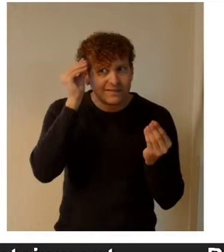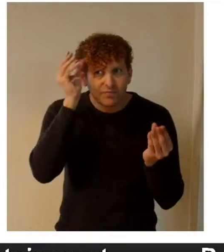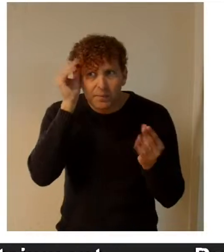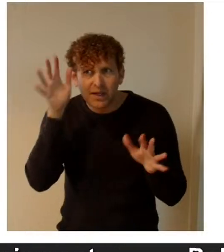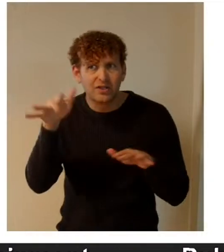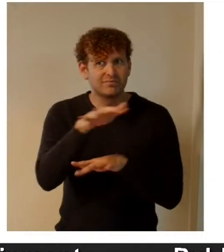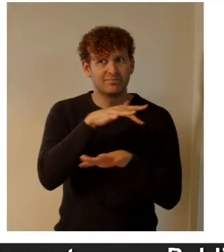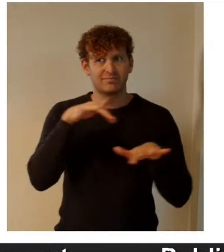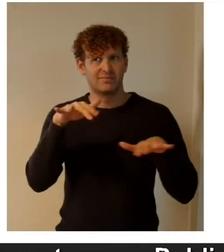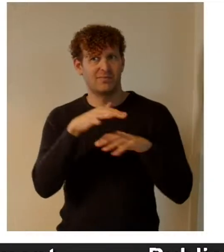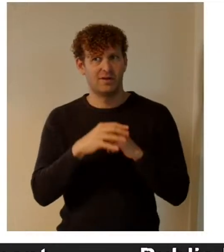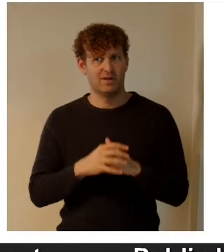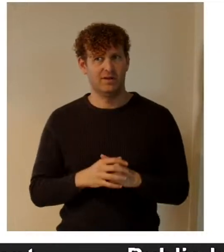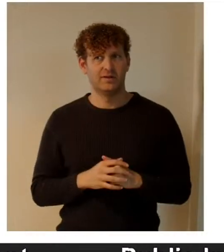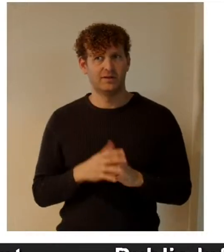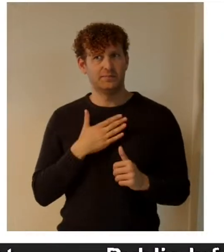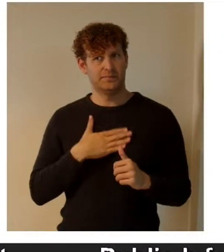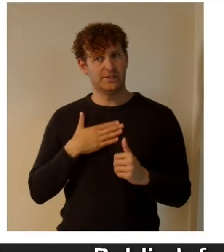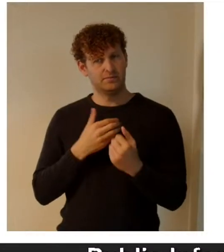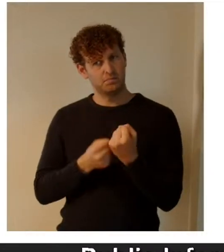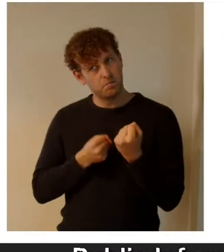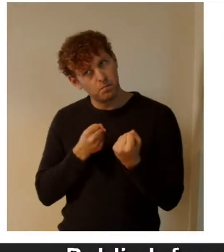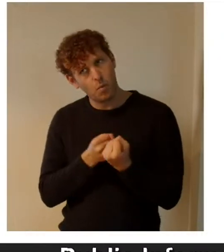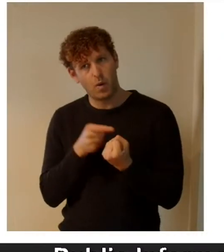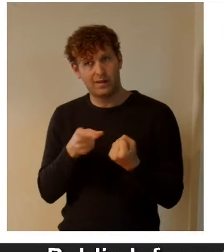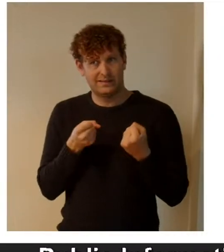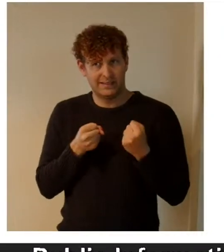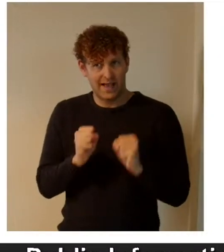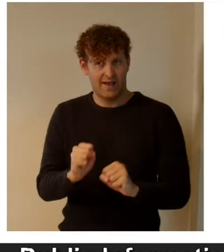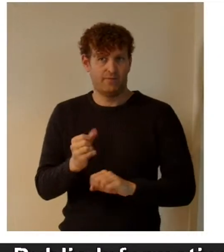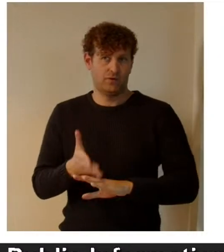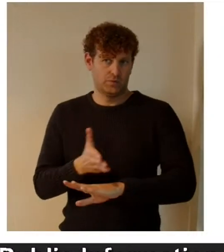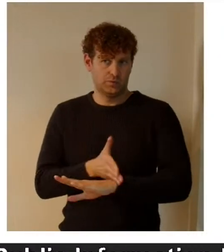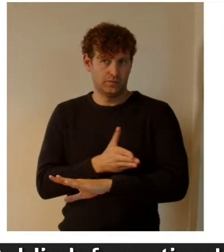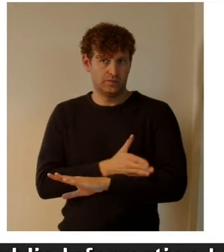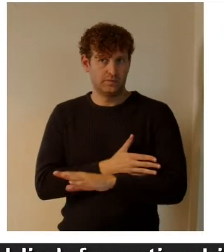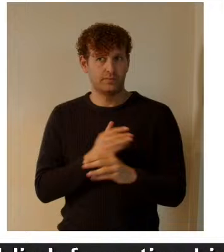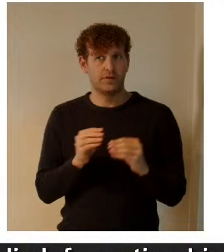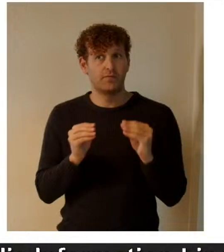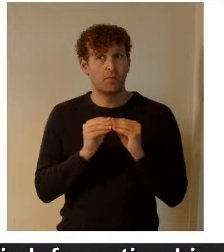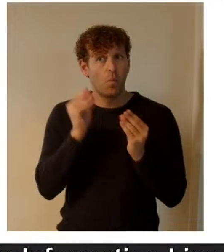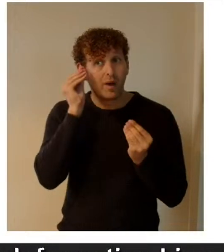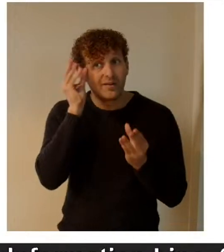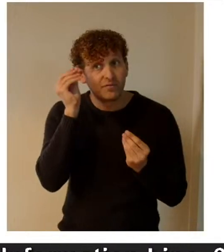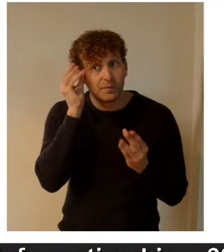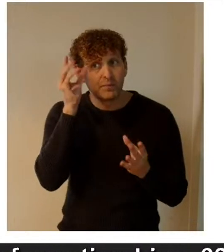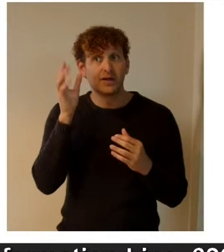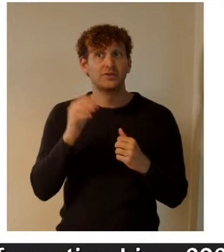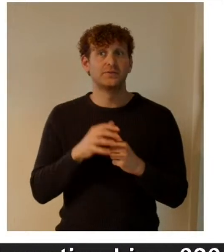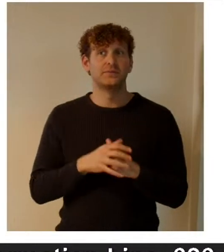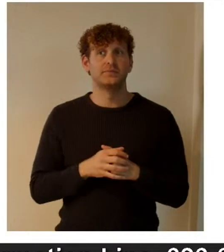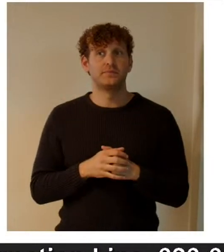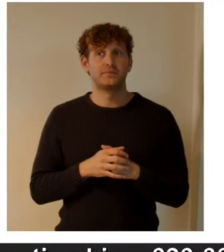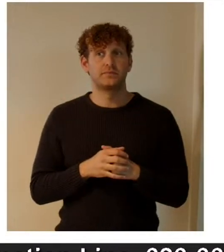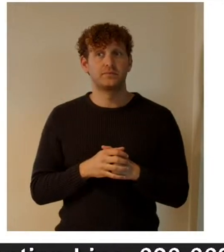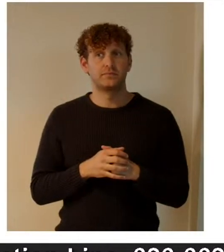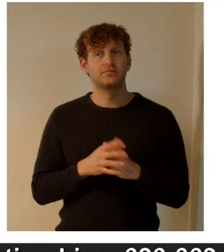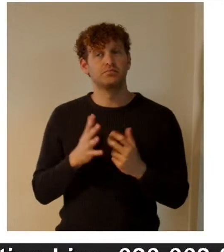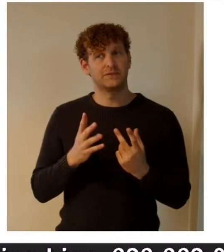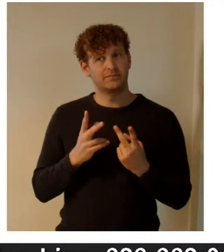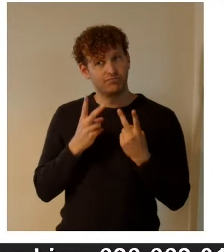support this effort to keep the facts clear. For accurate, timely, and Altadena-specific updates, please